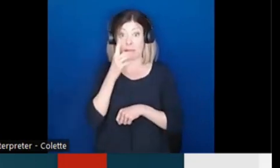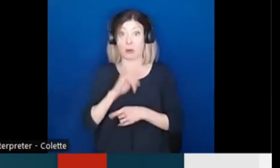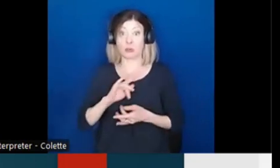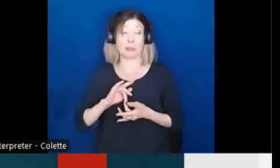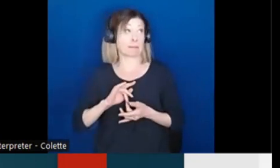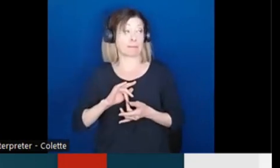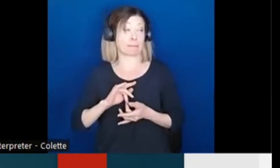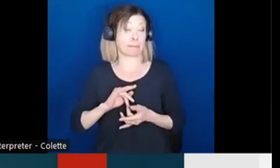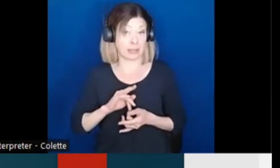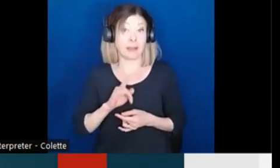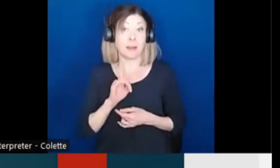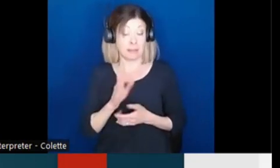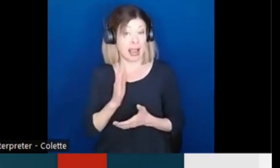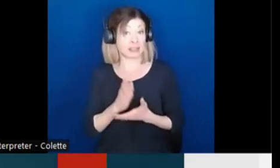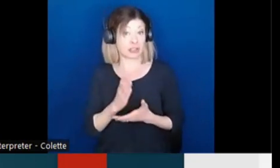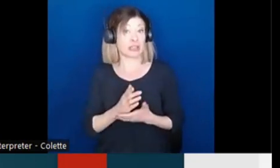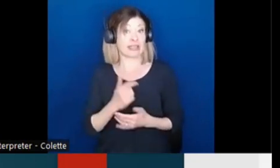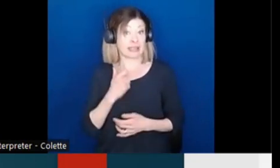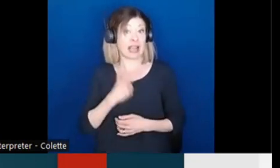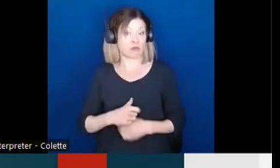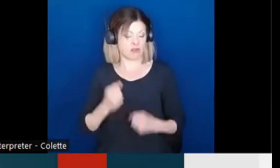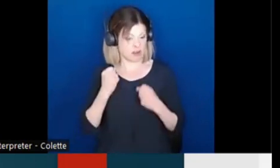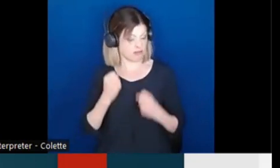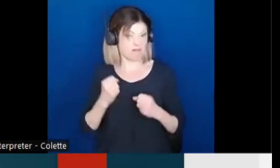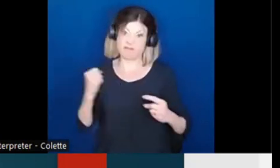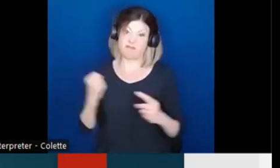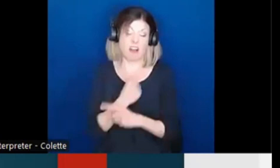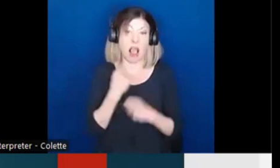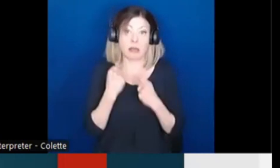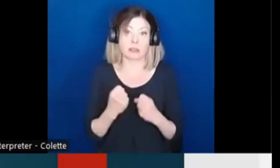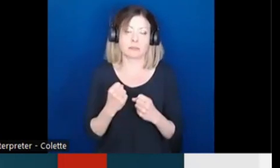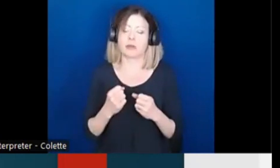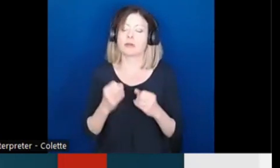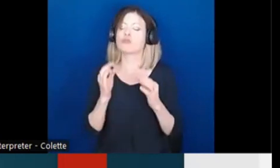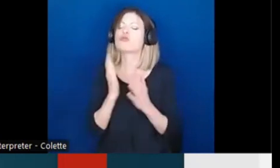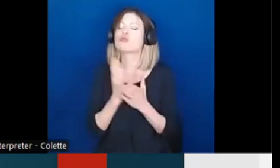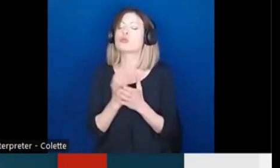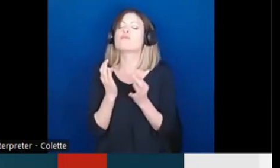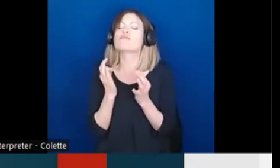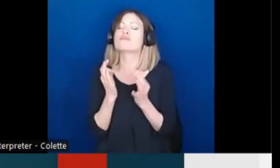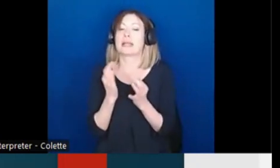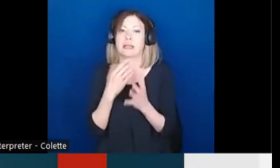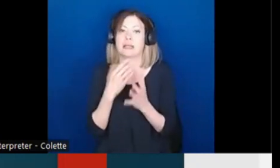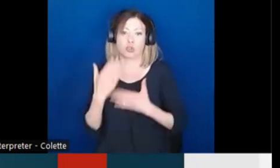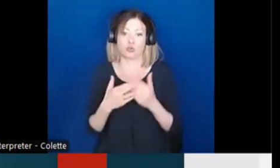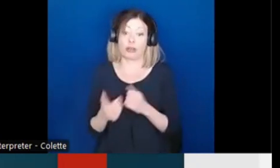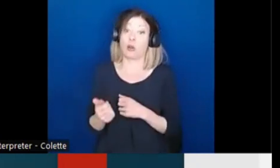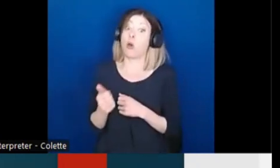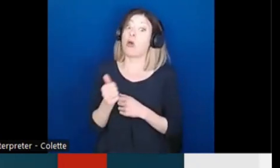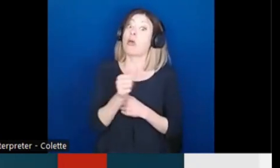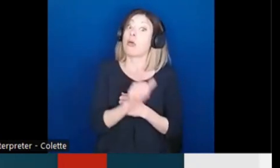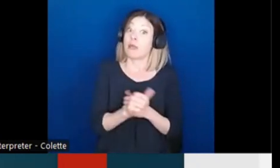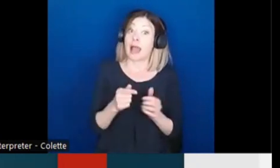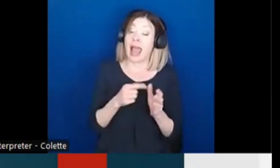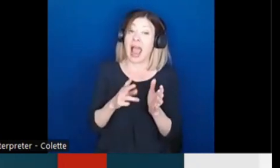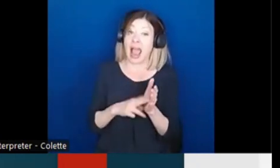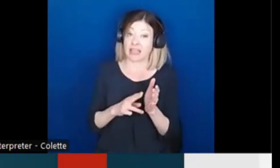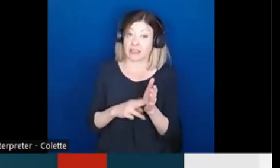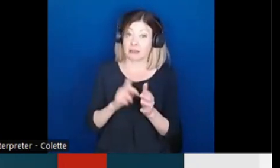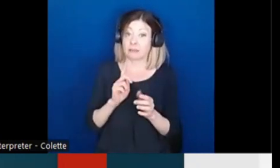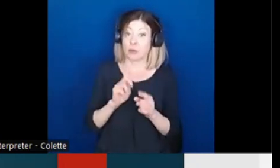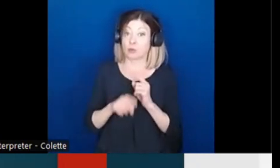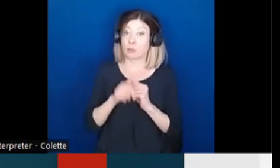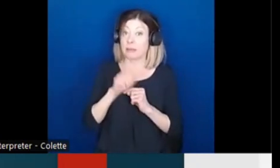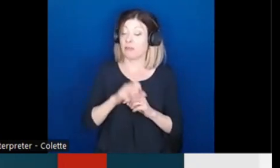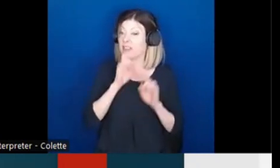story. Anne on the left there has often been a bit overlooked. She wrote 2 novels, but her great one is The Tenant of Wildfell